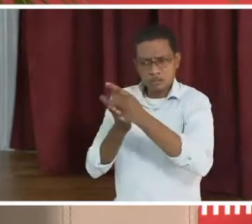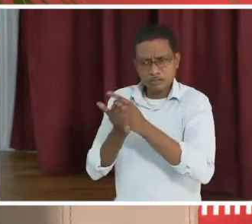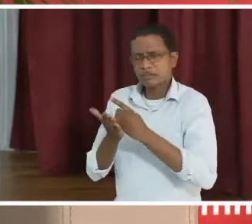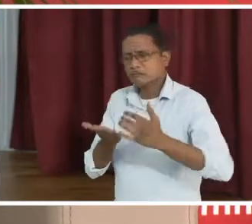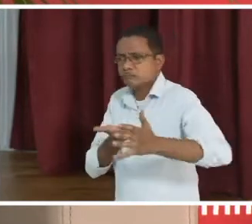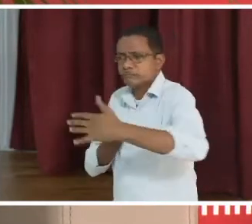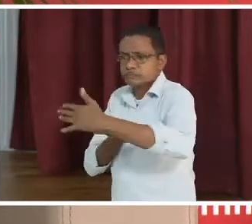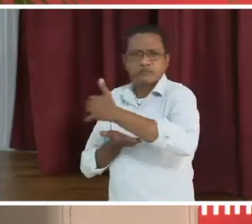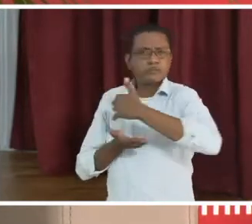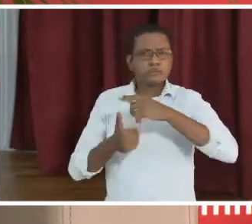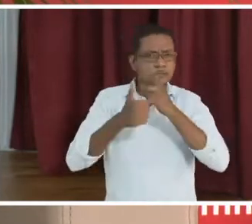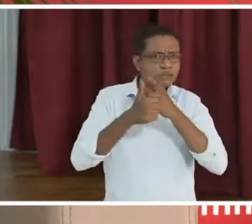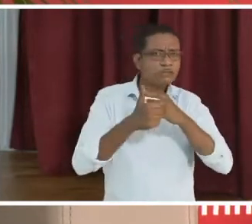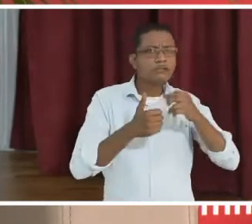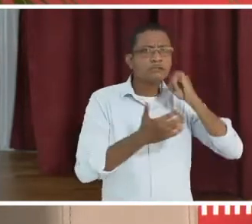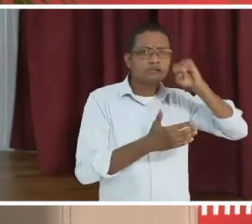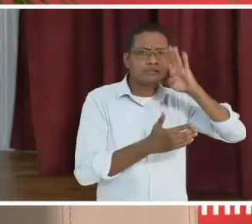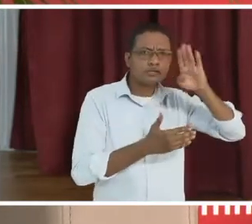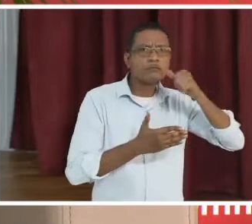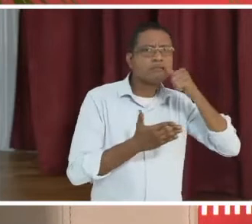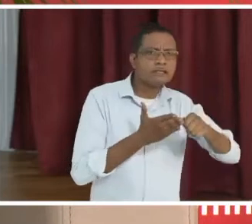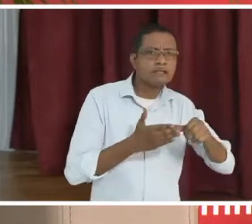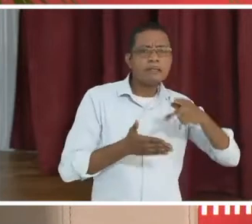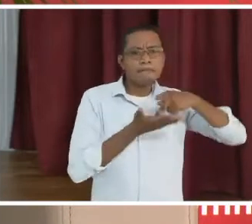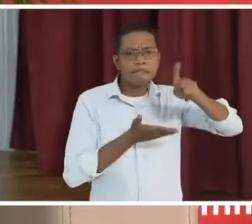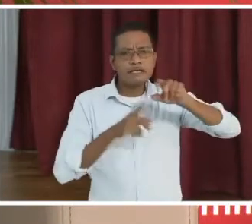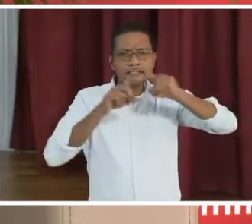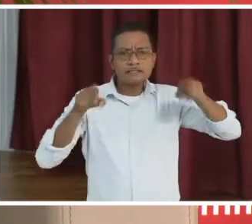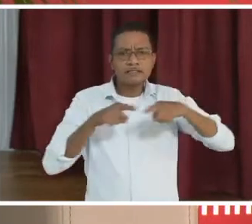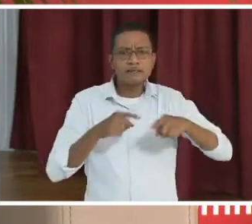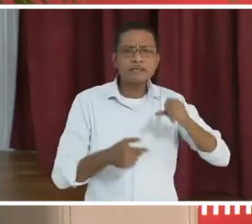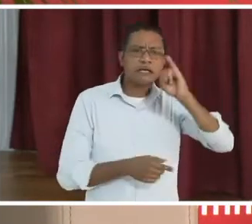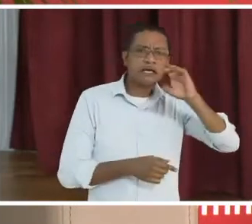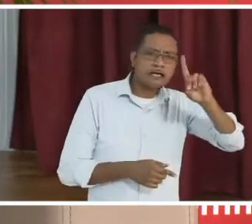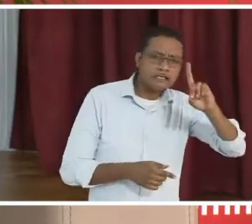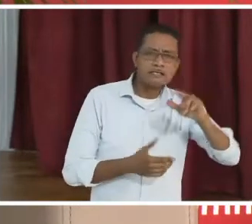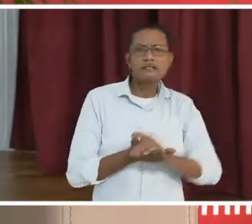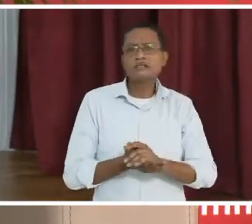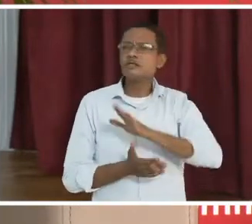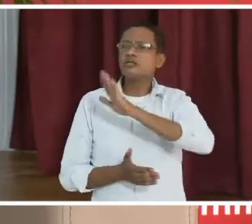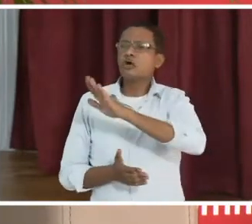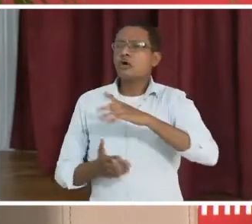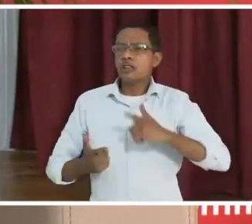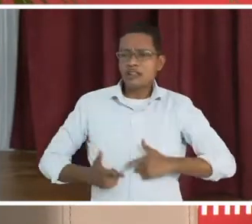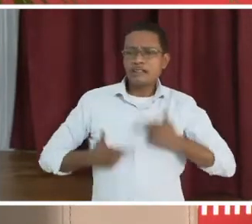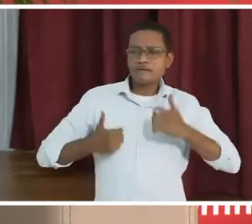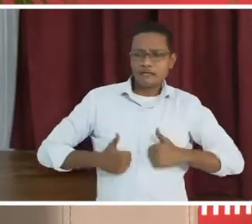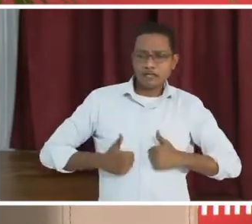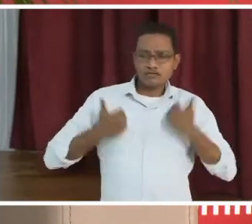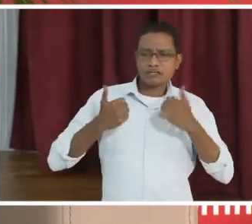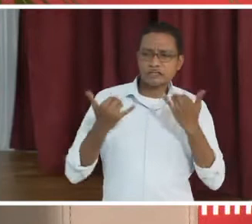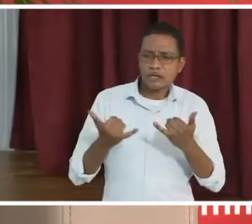basic things like your job letter, pay slip, your IDs, we want to know your present living address, so your utility bill will